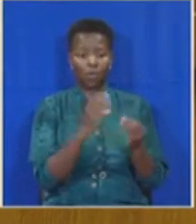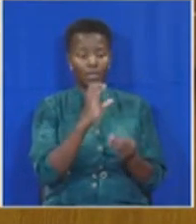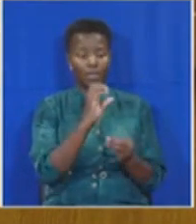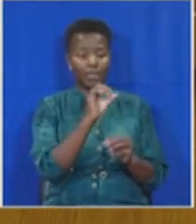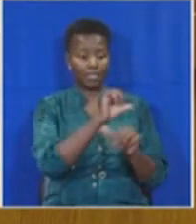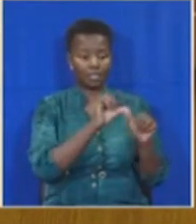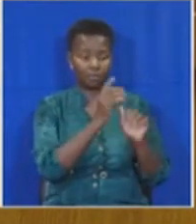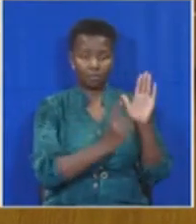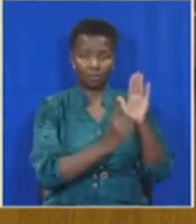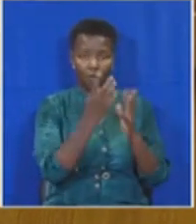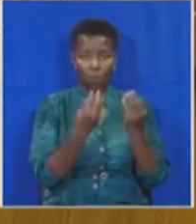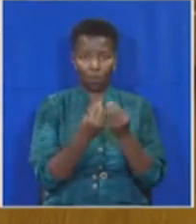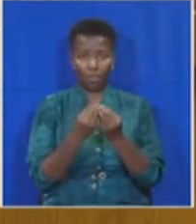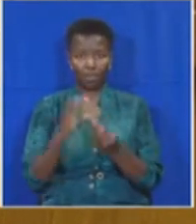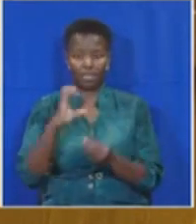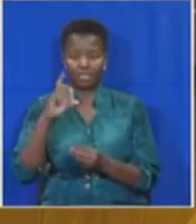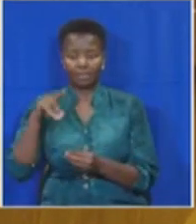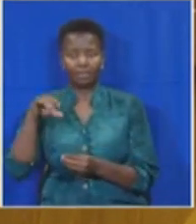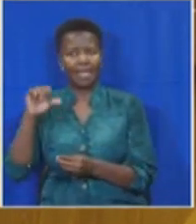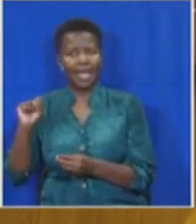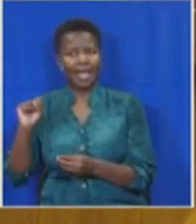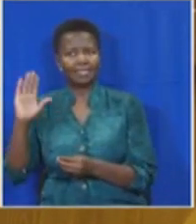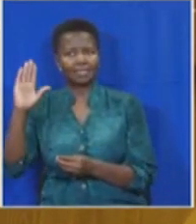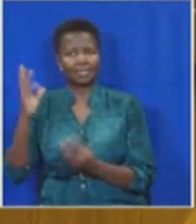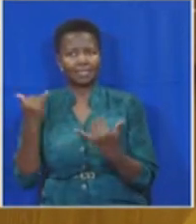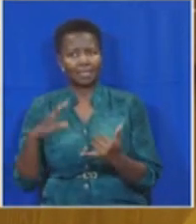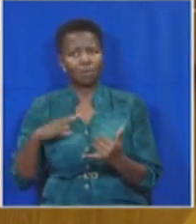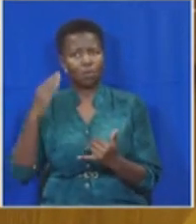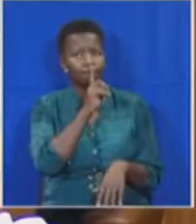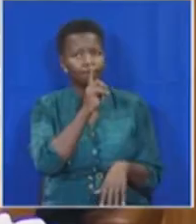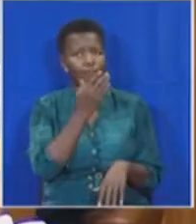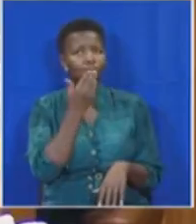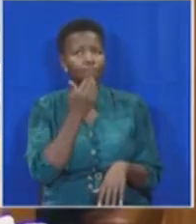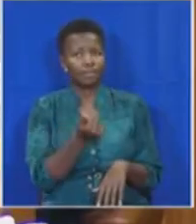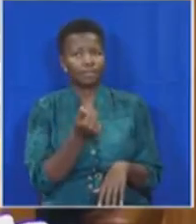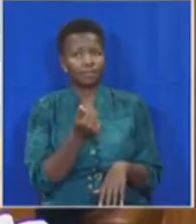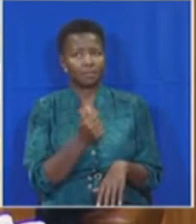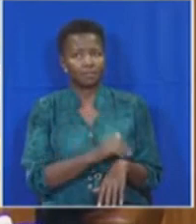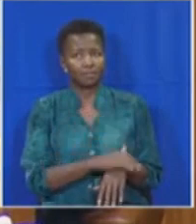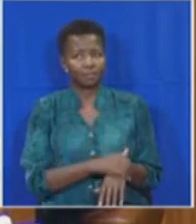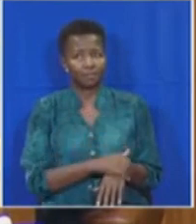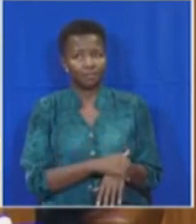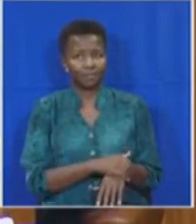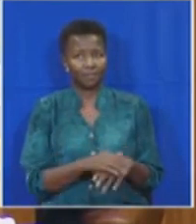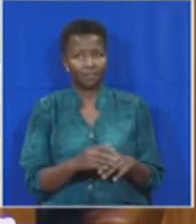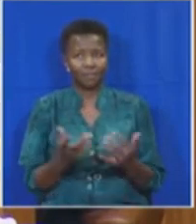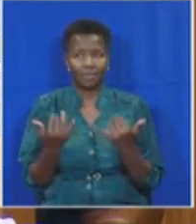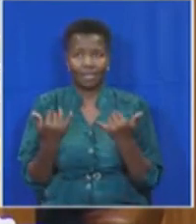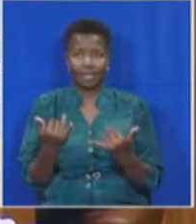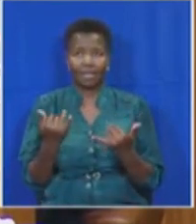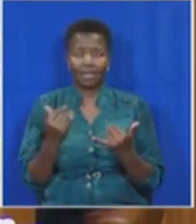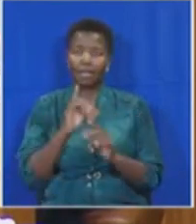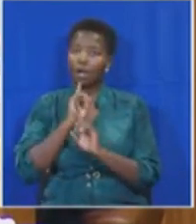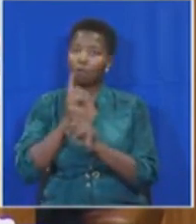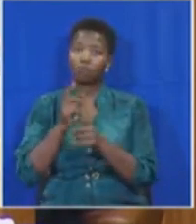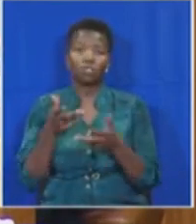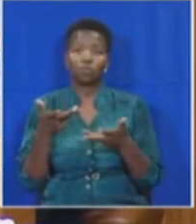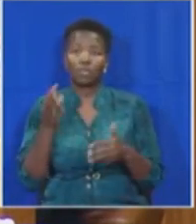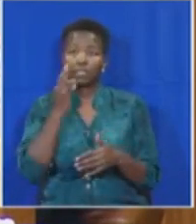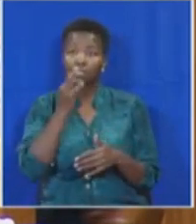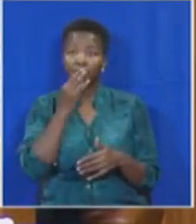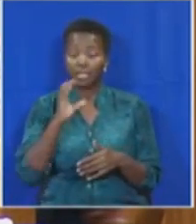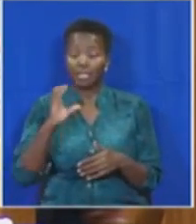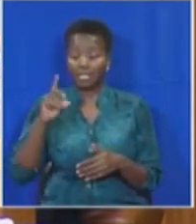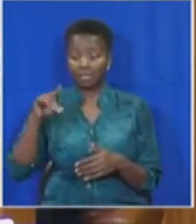Cash Paymaster Services for the distribution of 17 million grants. The response was that there is no contract between CPS and the